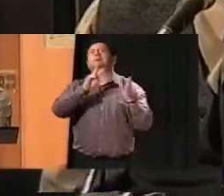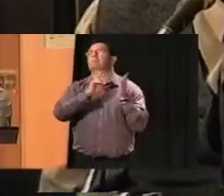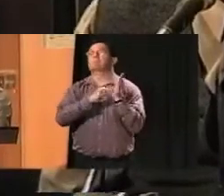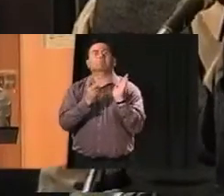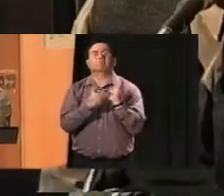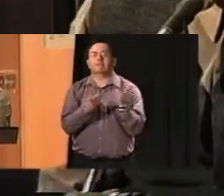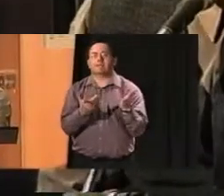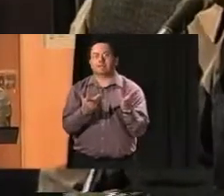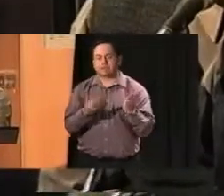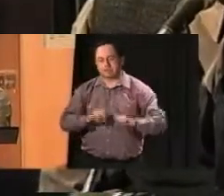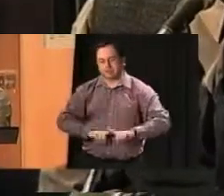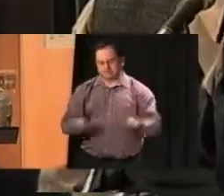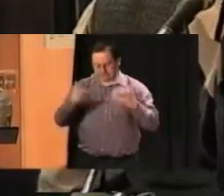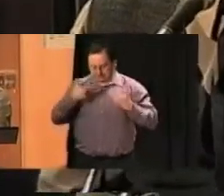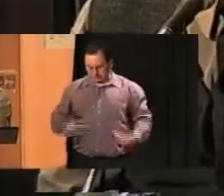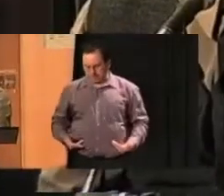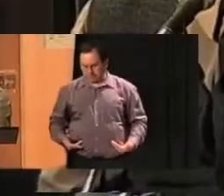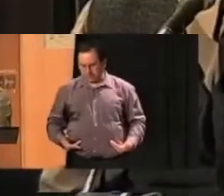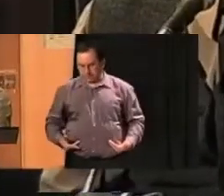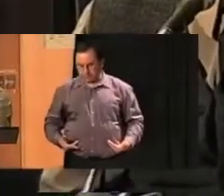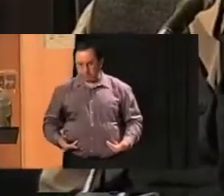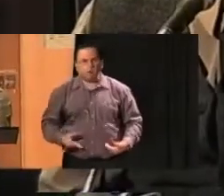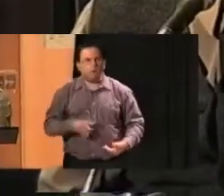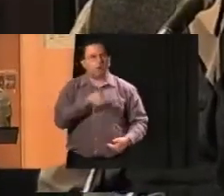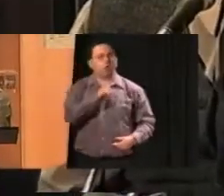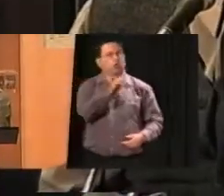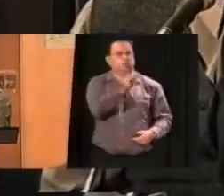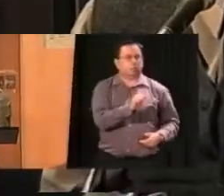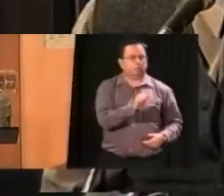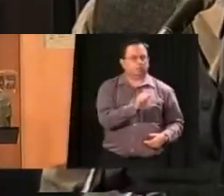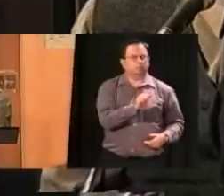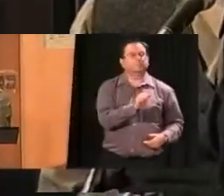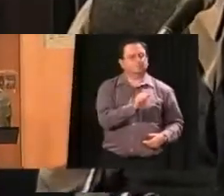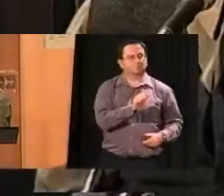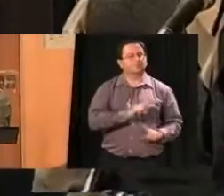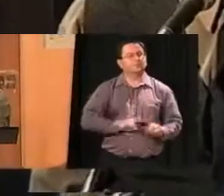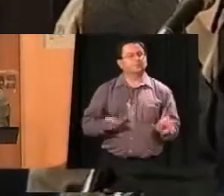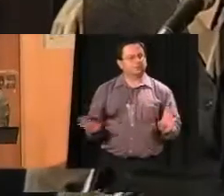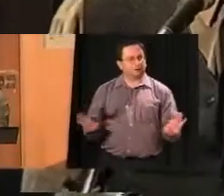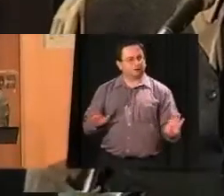having a difference versus being disordered.